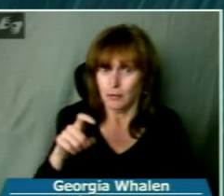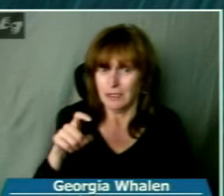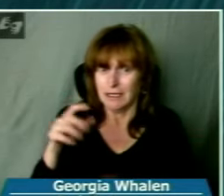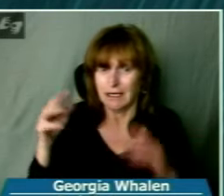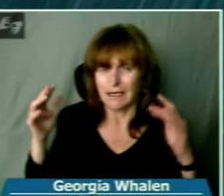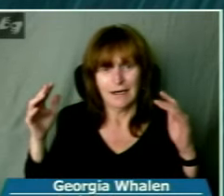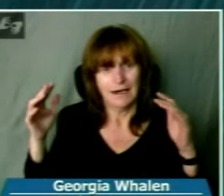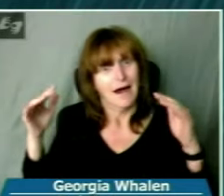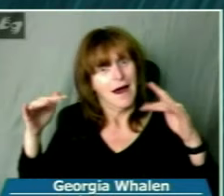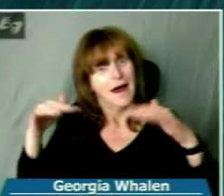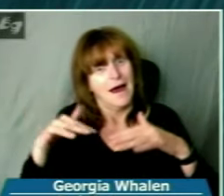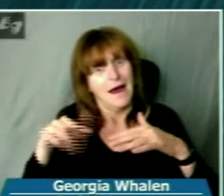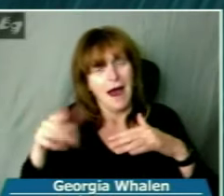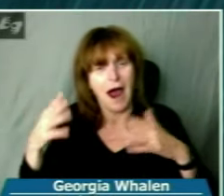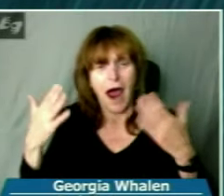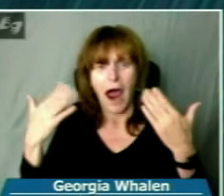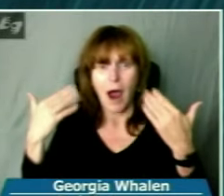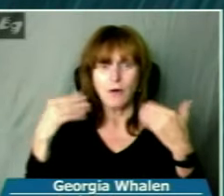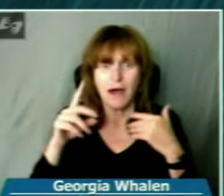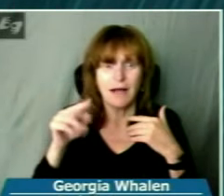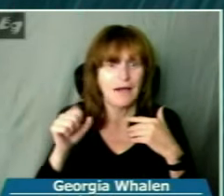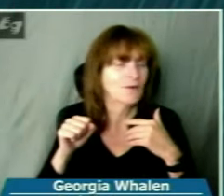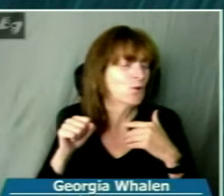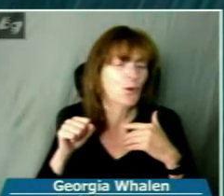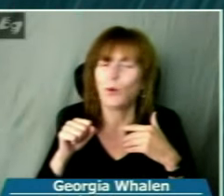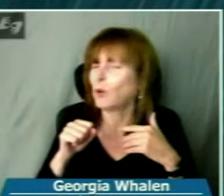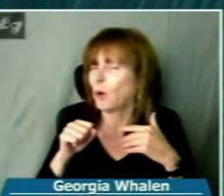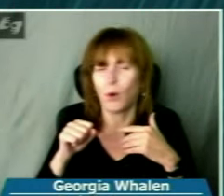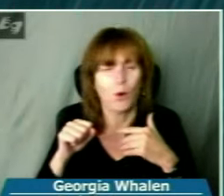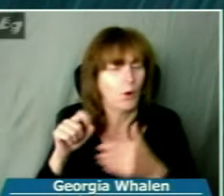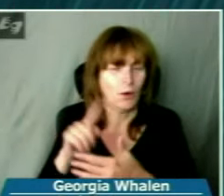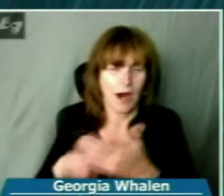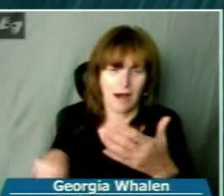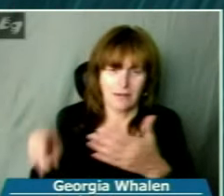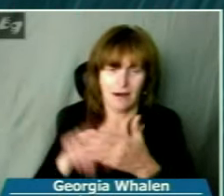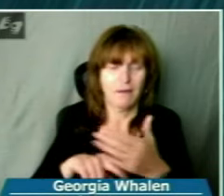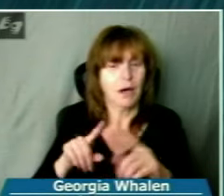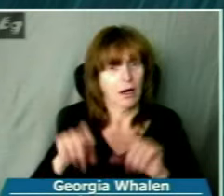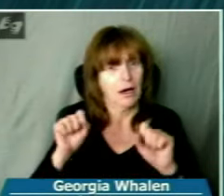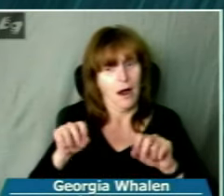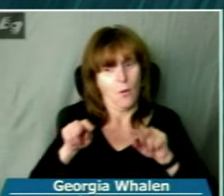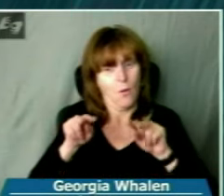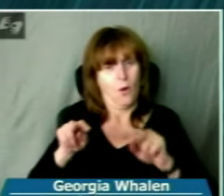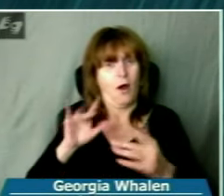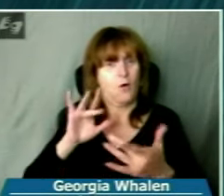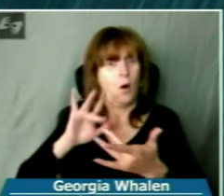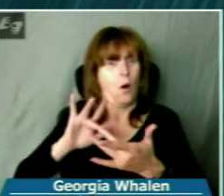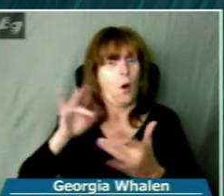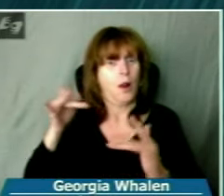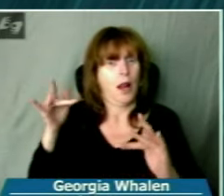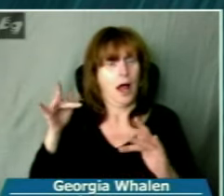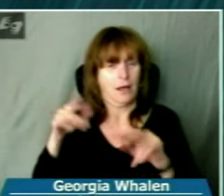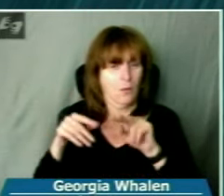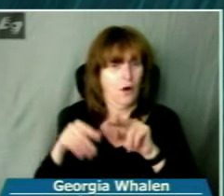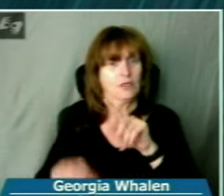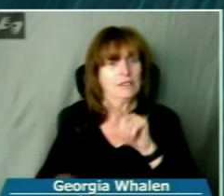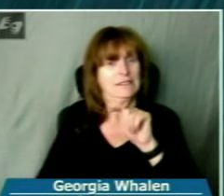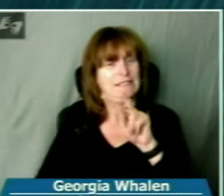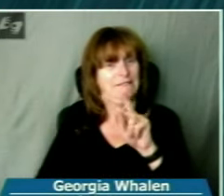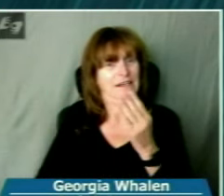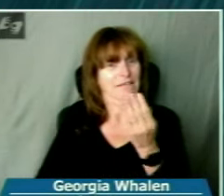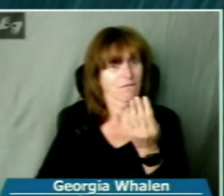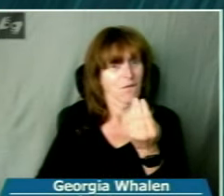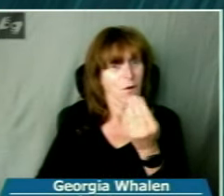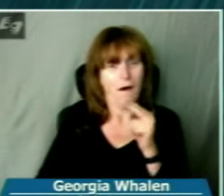driving park. So you can dial in there and still see a pretty dramatic fireworks display. And in your mind's eye, you can pretend you're at the